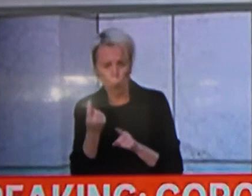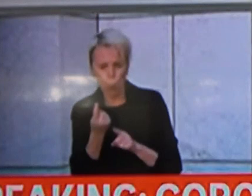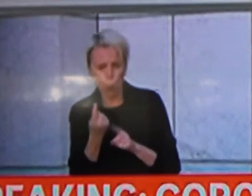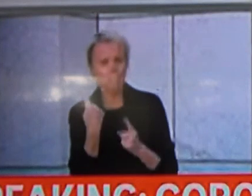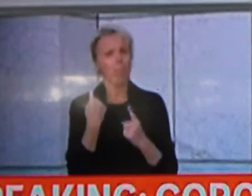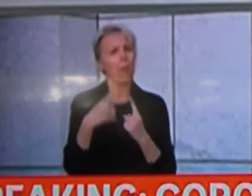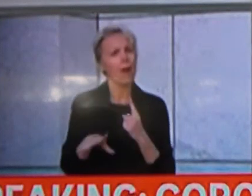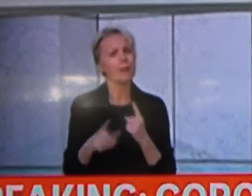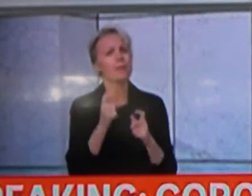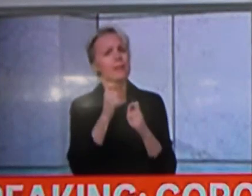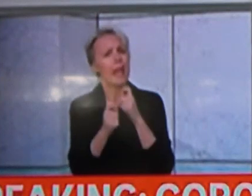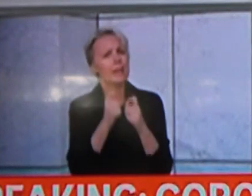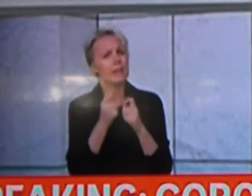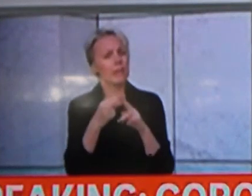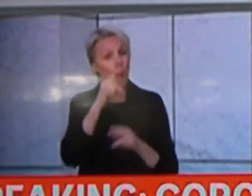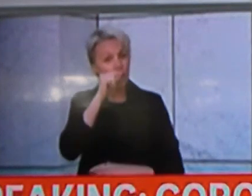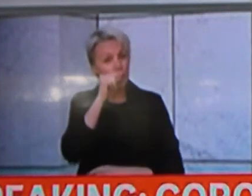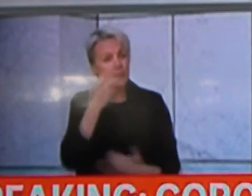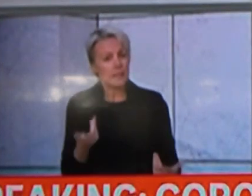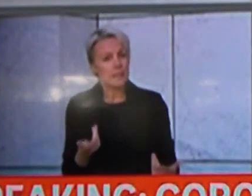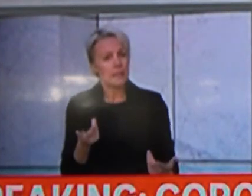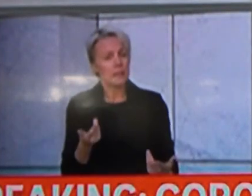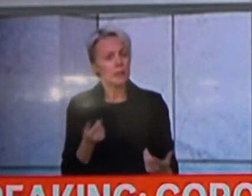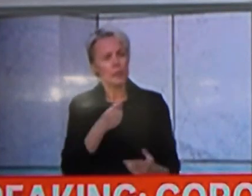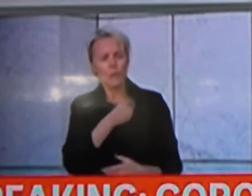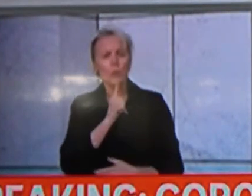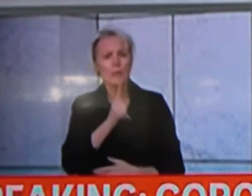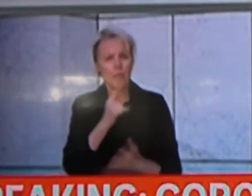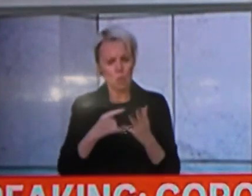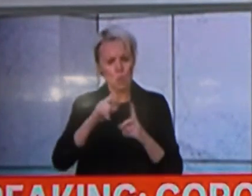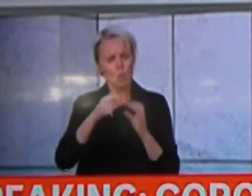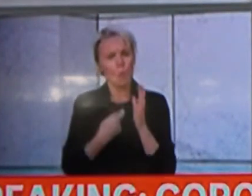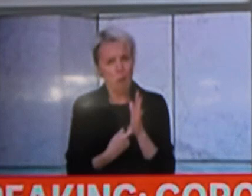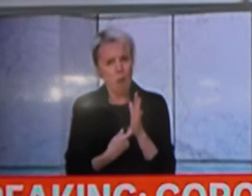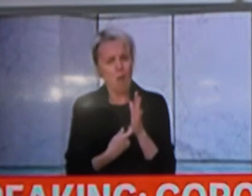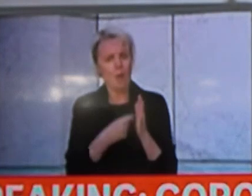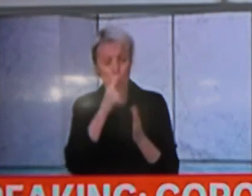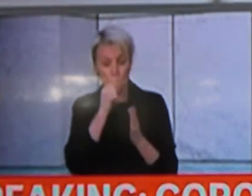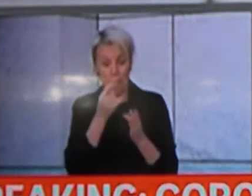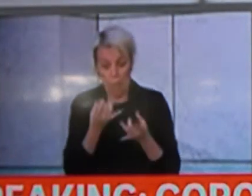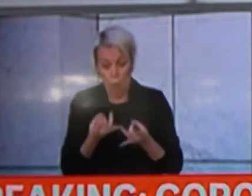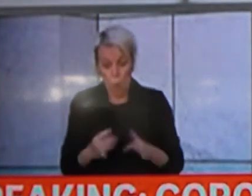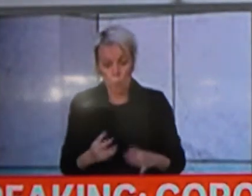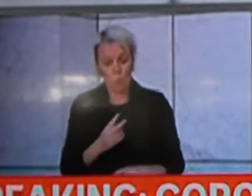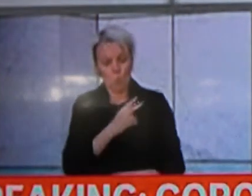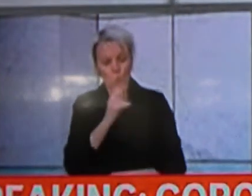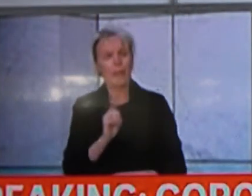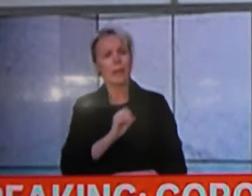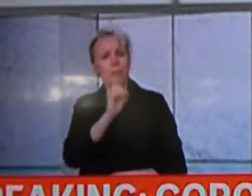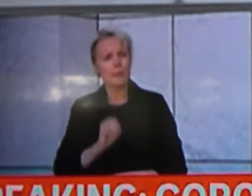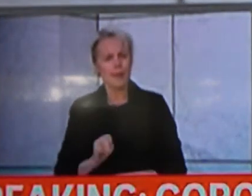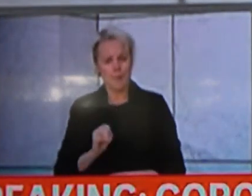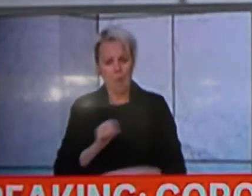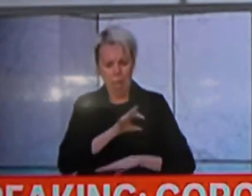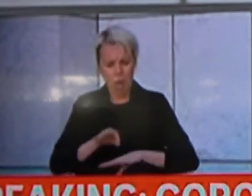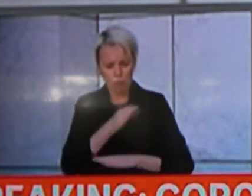I think you said for superannuation you could lose 20% of your hours and then get access to your super payments. So